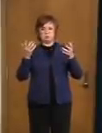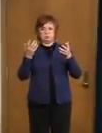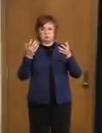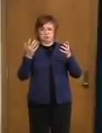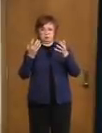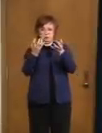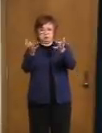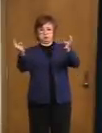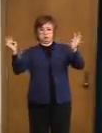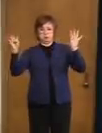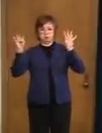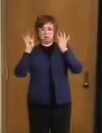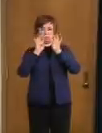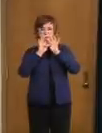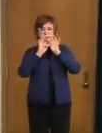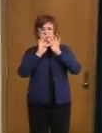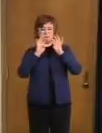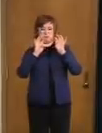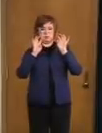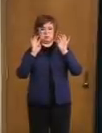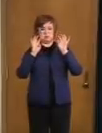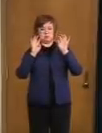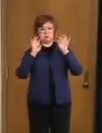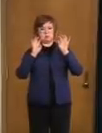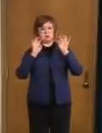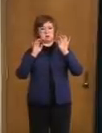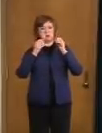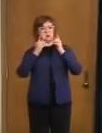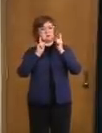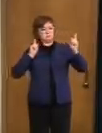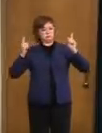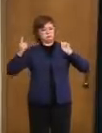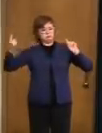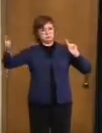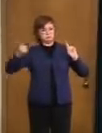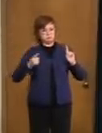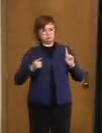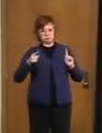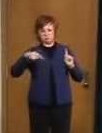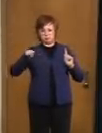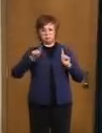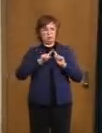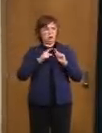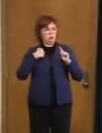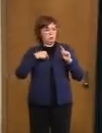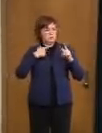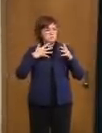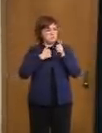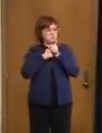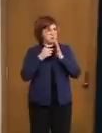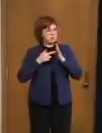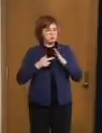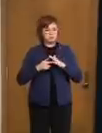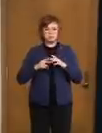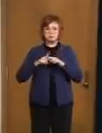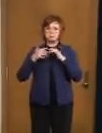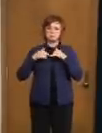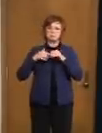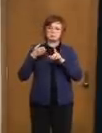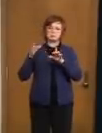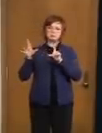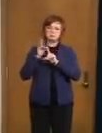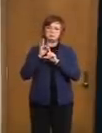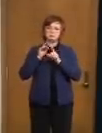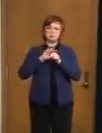did occur, but there was a larger number of gatherings, and that may have been part of it. But I'm sure there is a number of individuals that did stretch